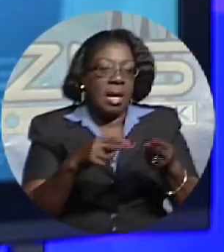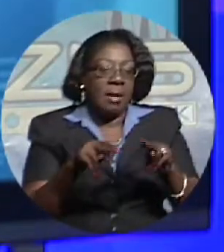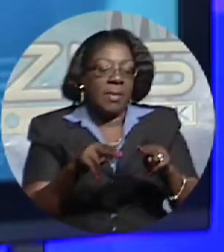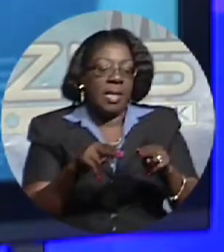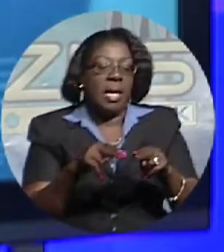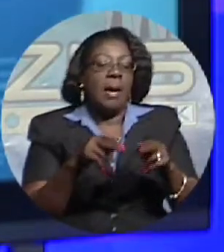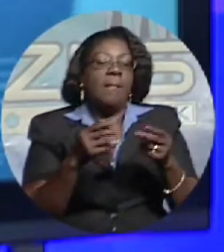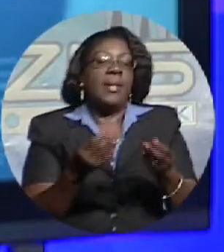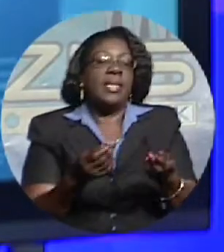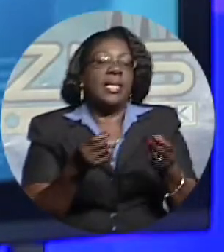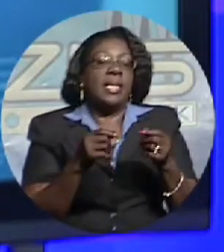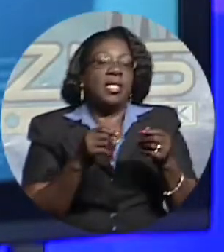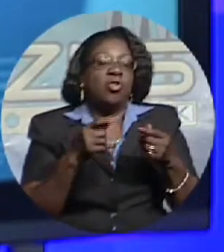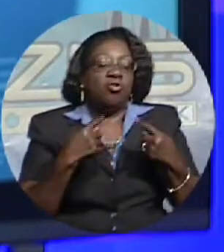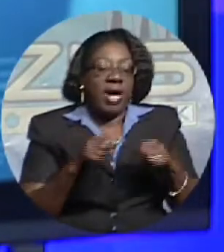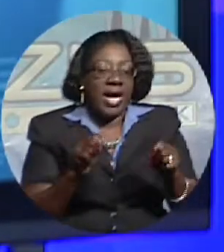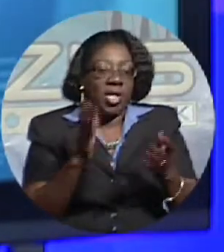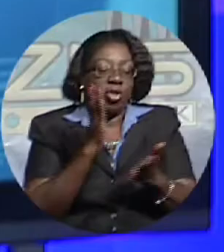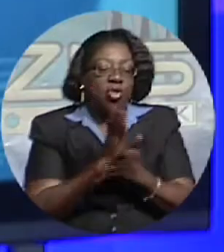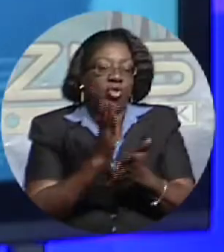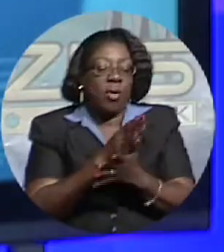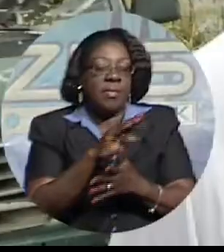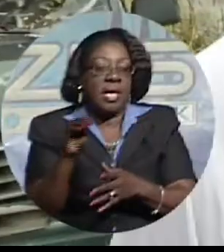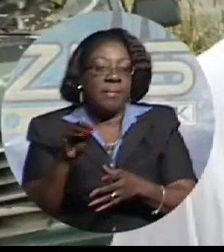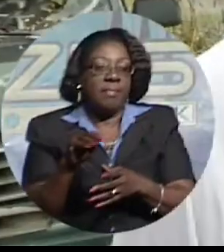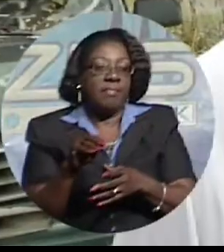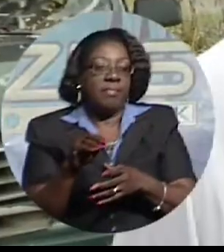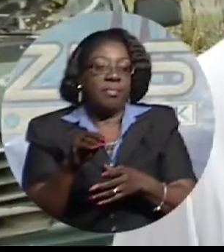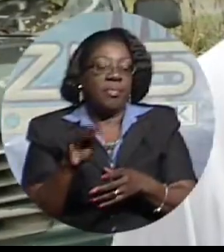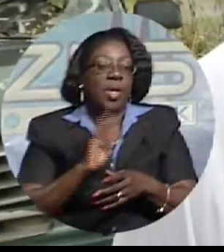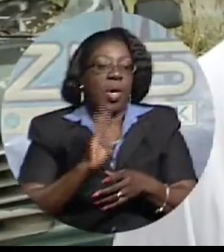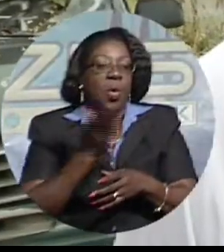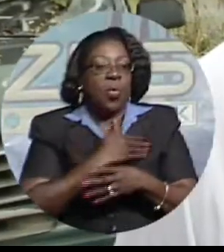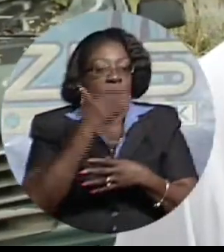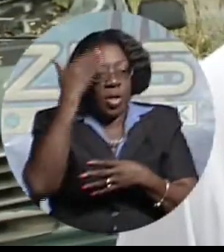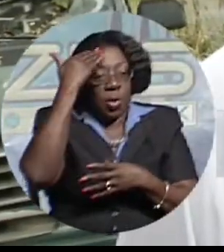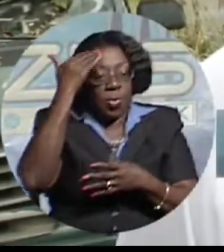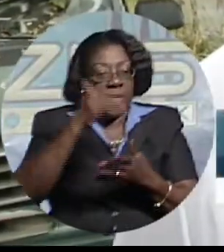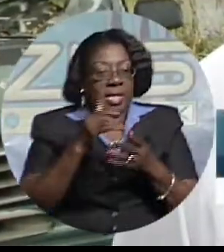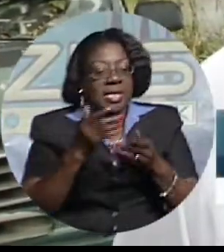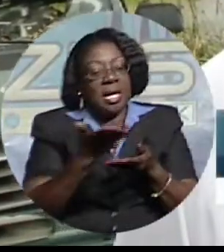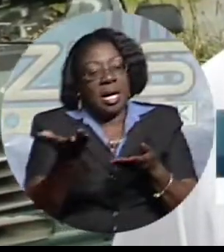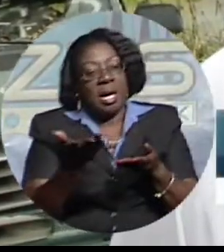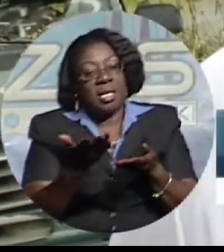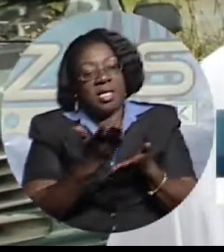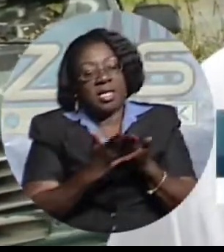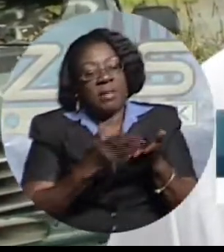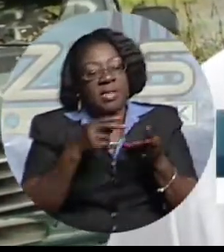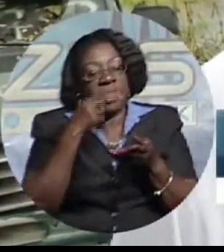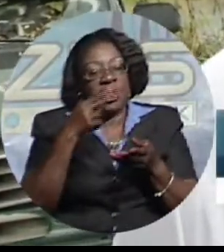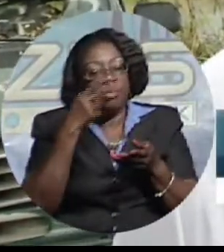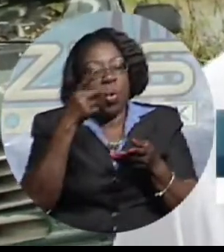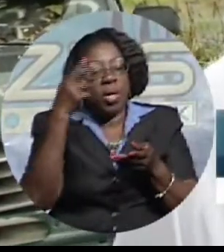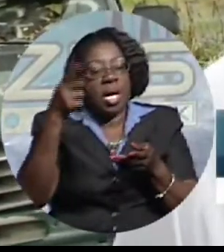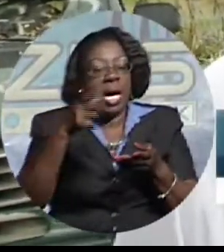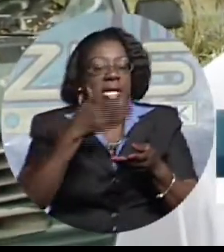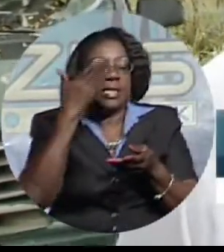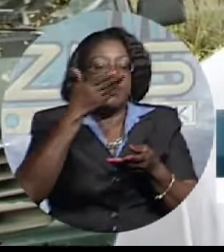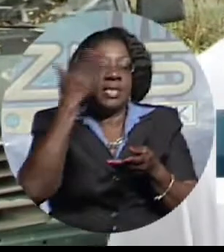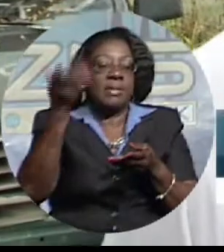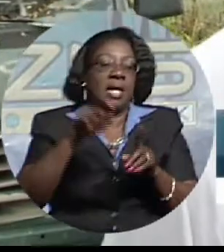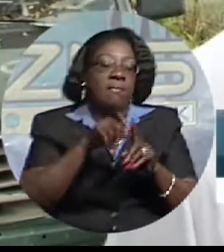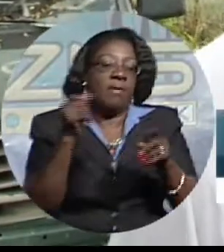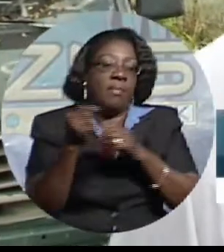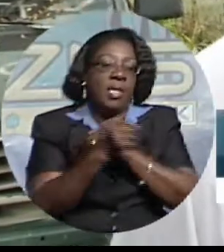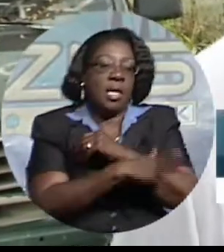being made to suppress them. We can say that we know that the fire smoke, there was some smoke odor, which we believe may have emanated from the city